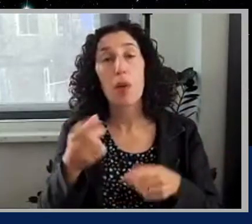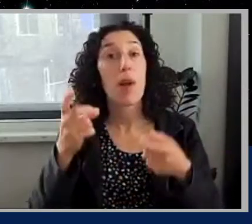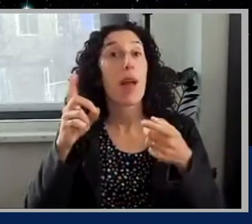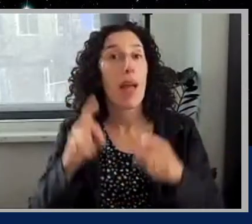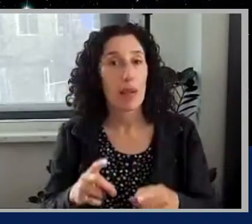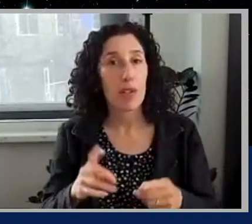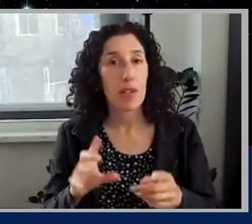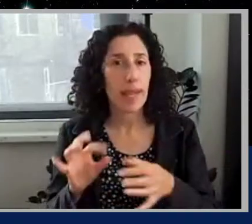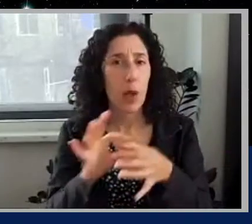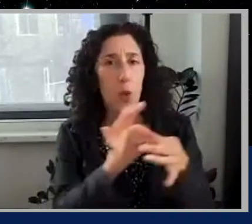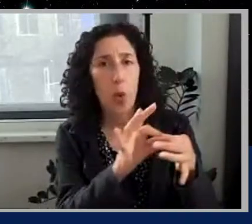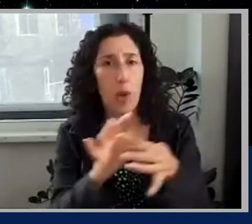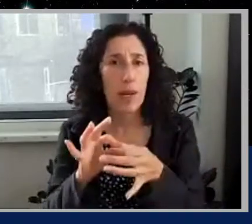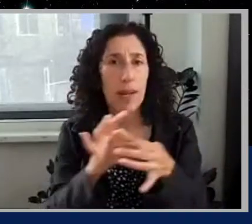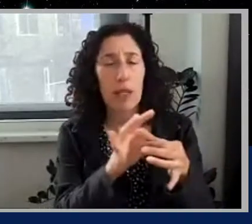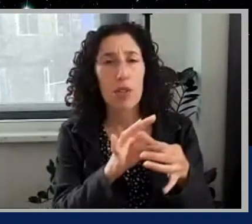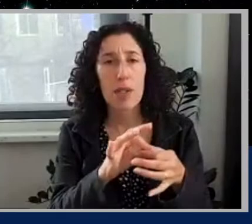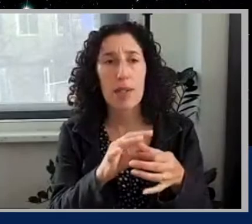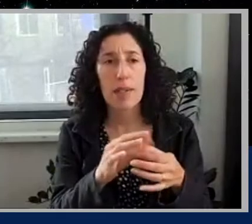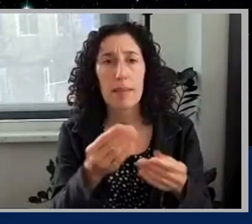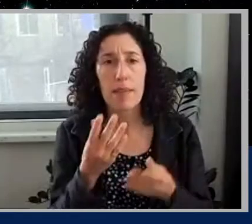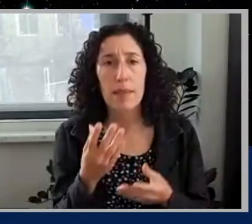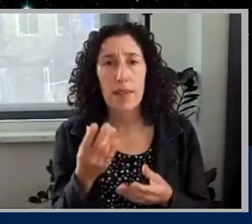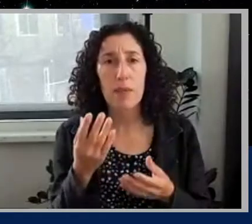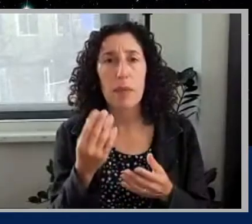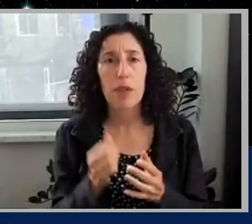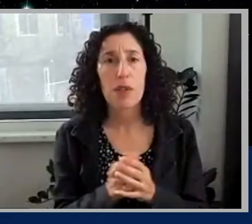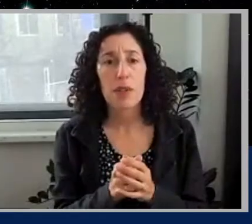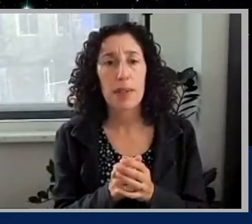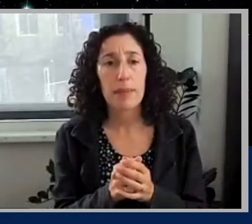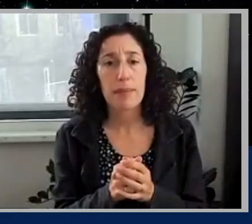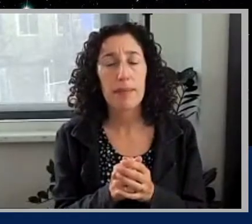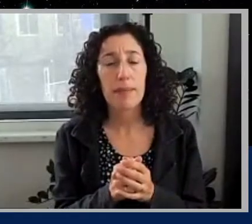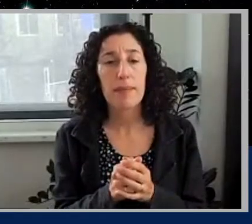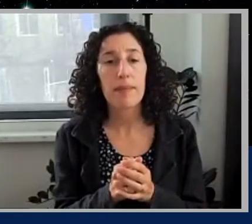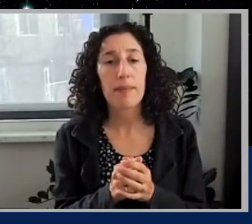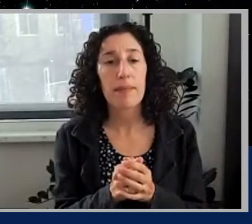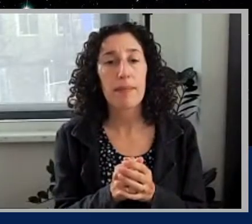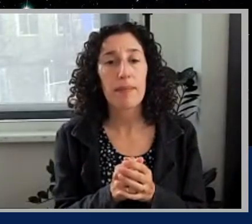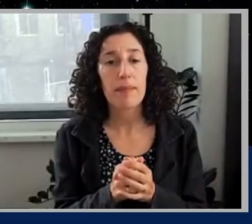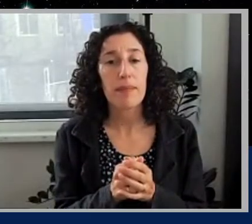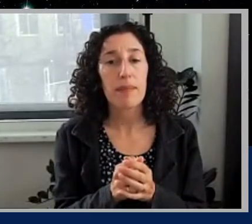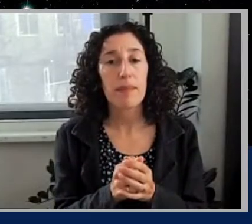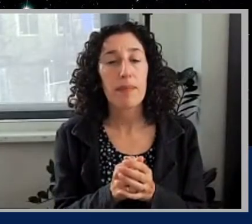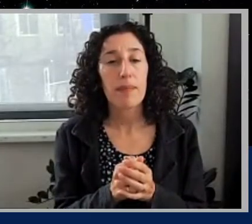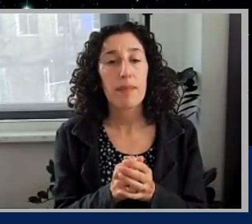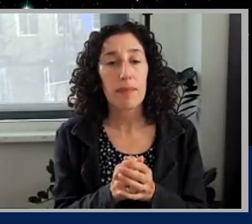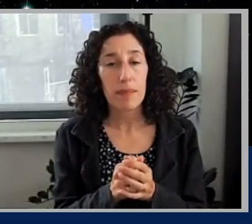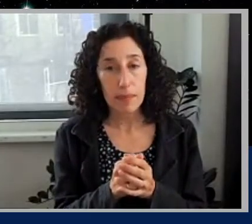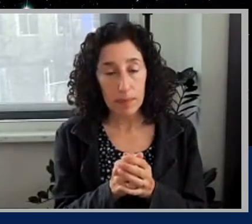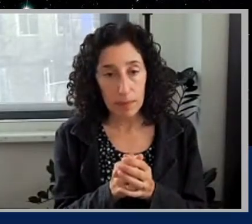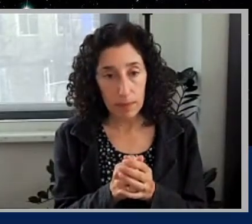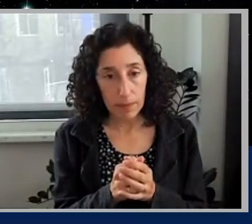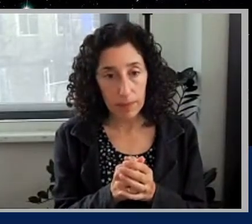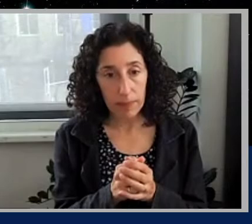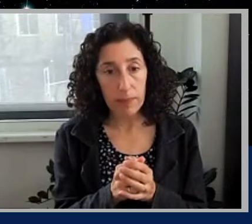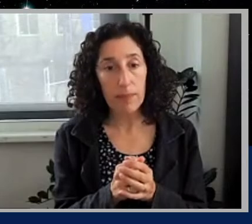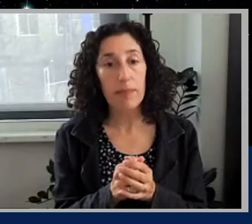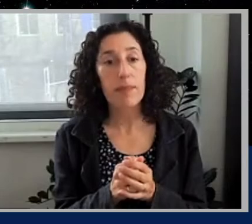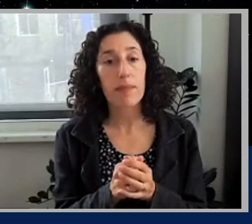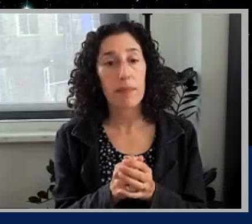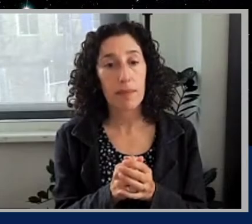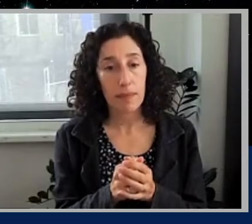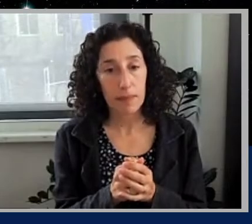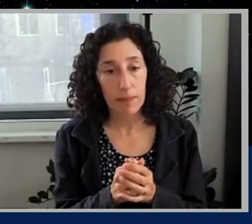Let's say one tiny thing that's lagging that our working group is also pushing is with the proliferation of terabytes